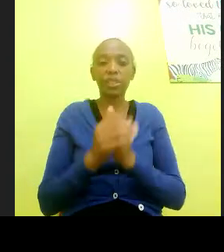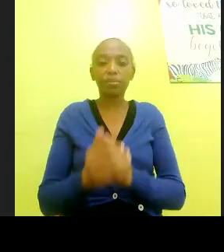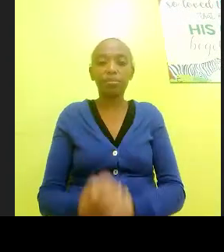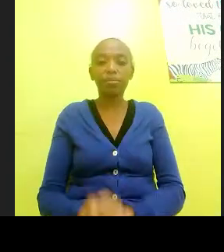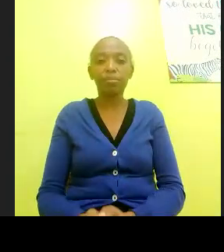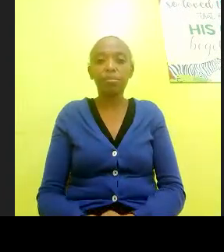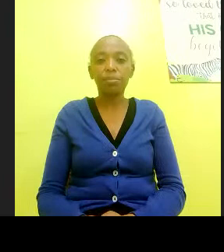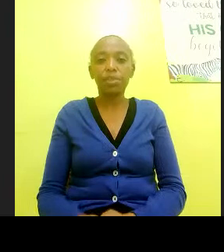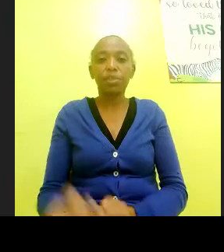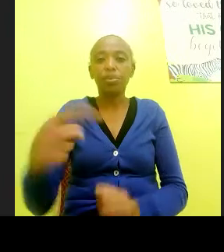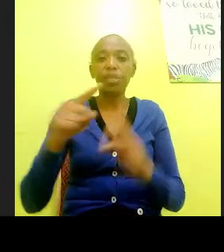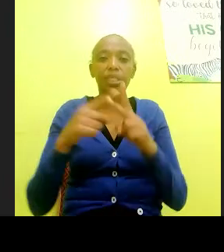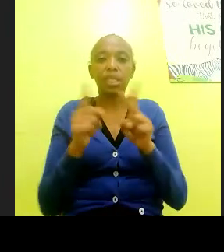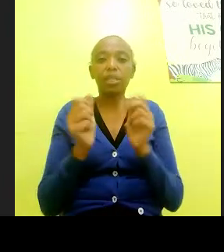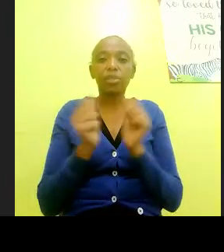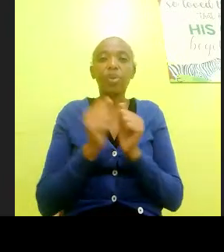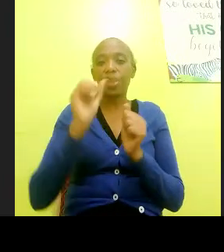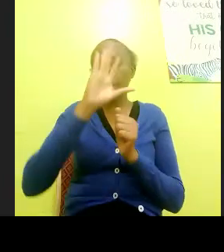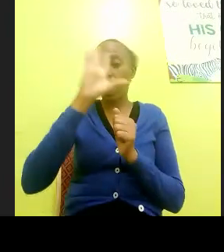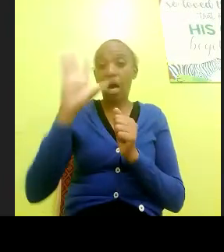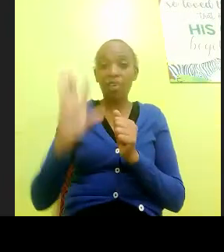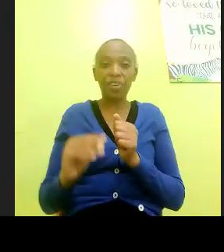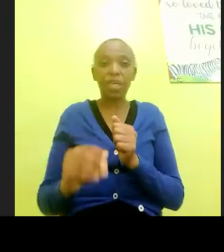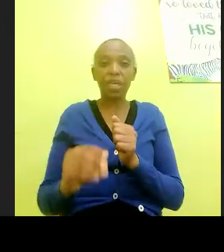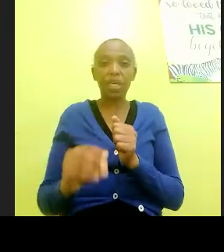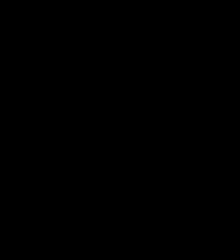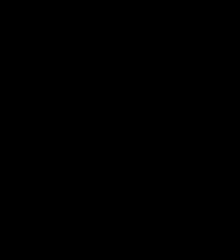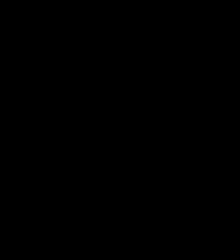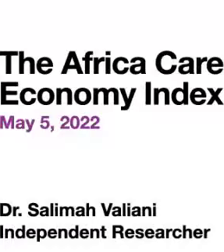We begin with Africa,